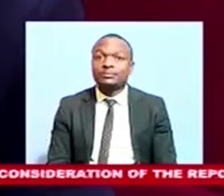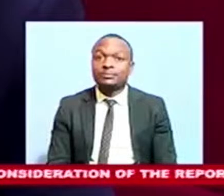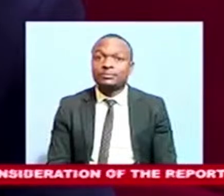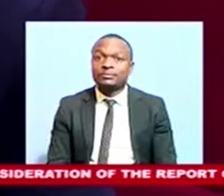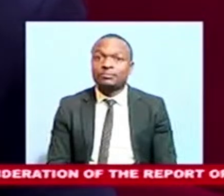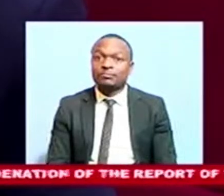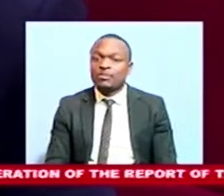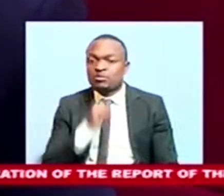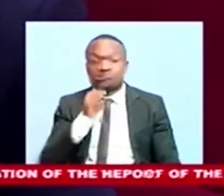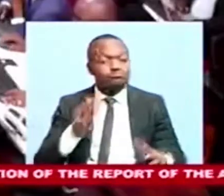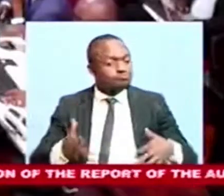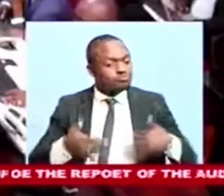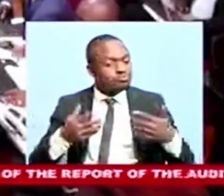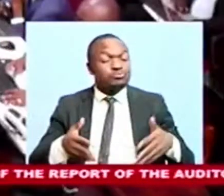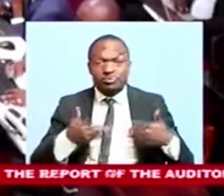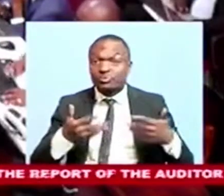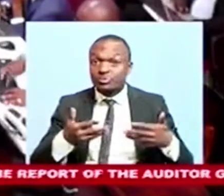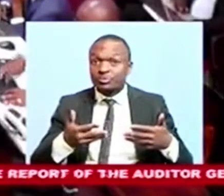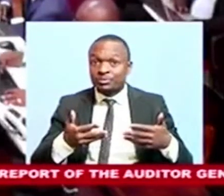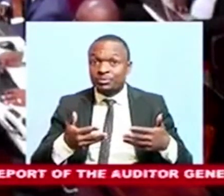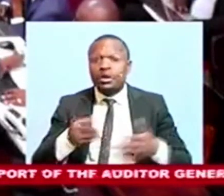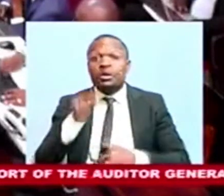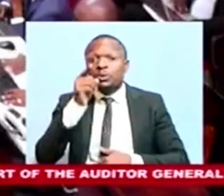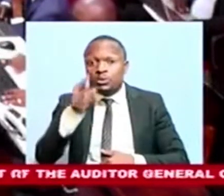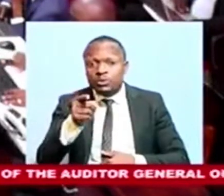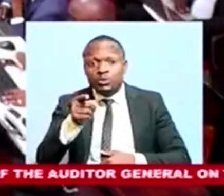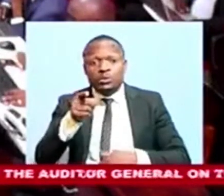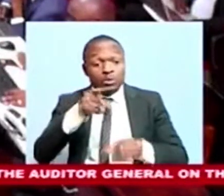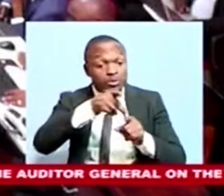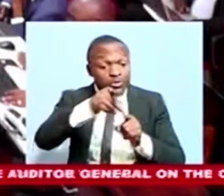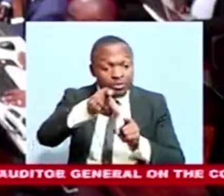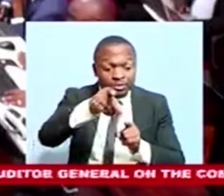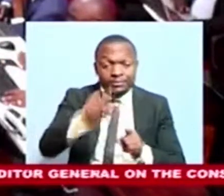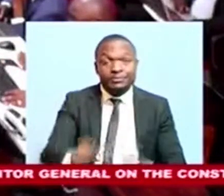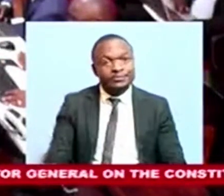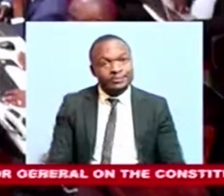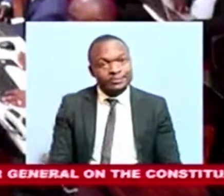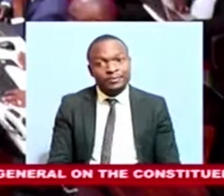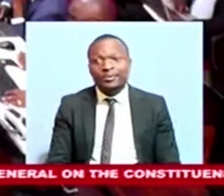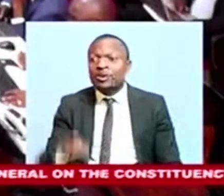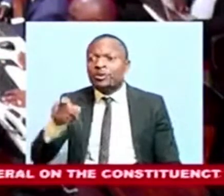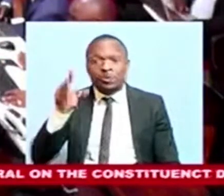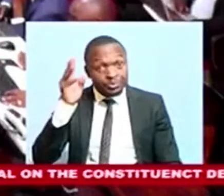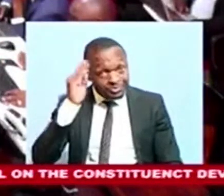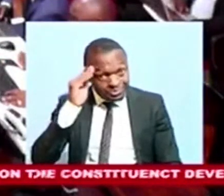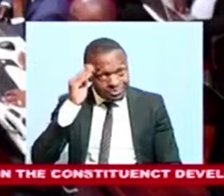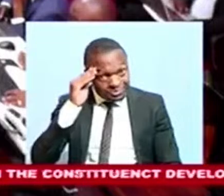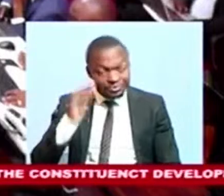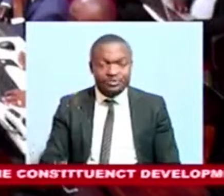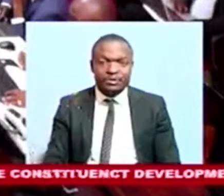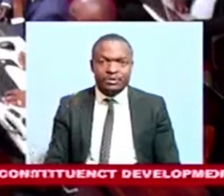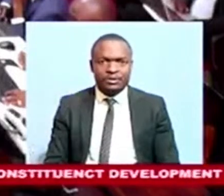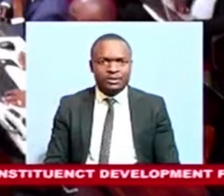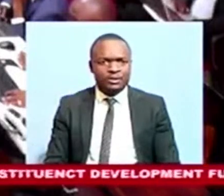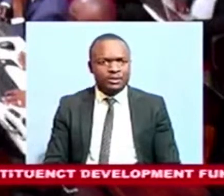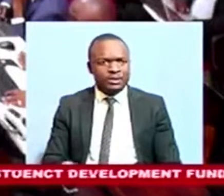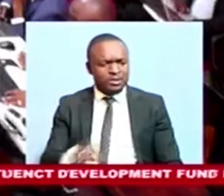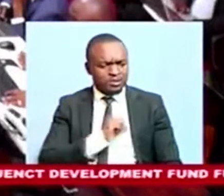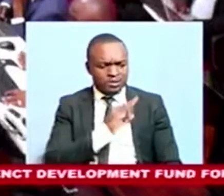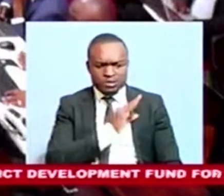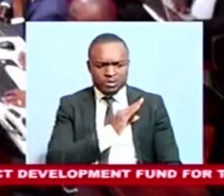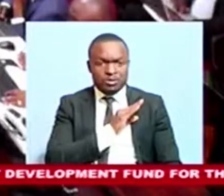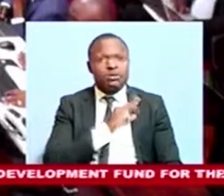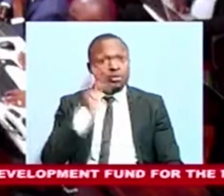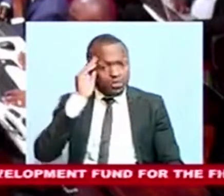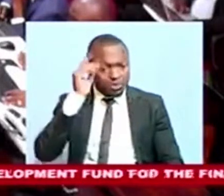We are not happy. You are trying to establish, because you as a profession, you know, as a technocrat, you know what a